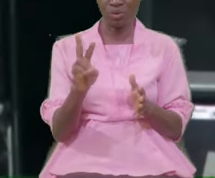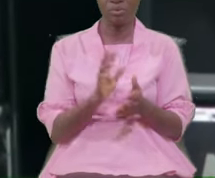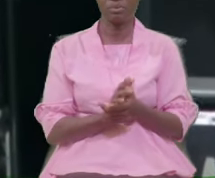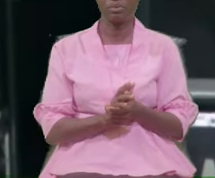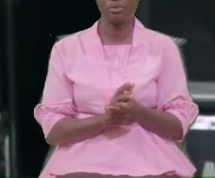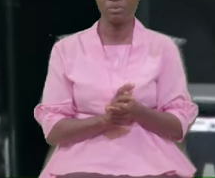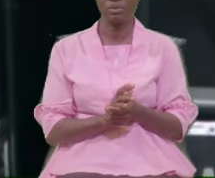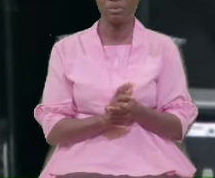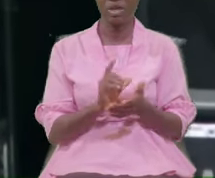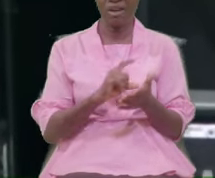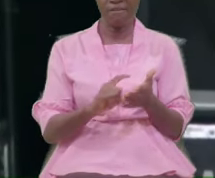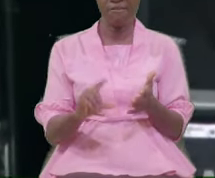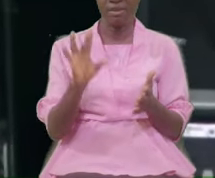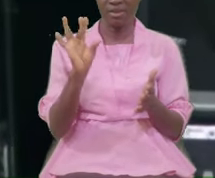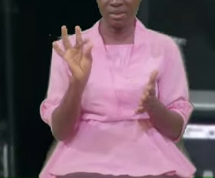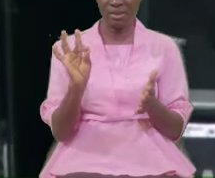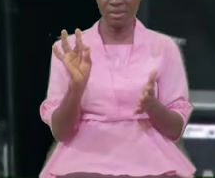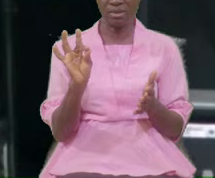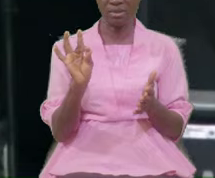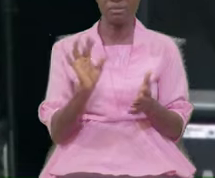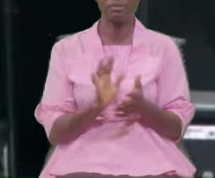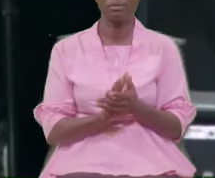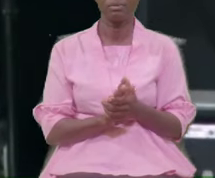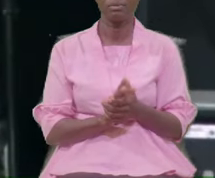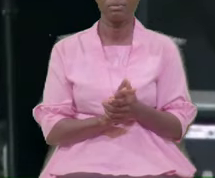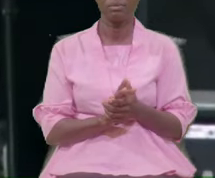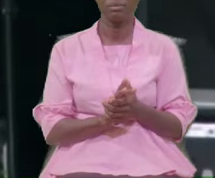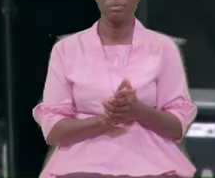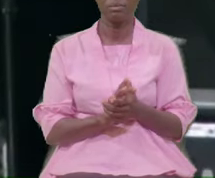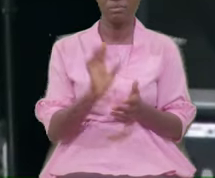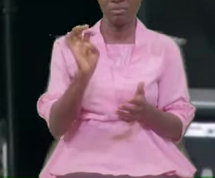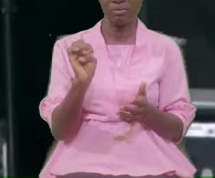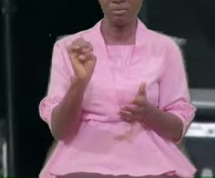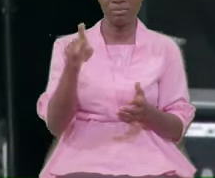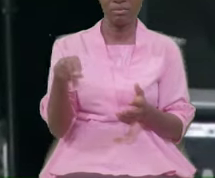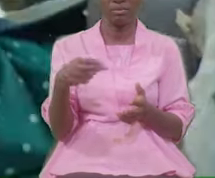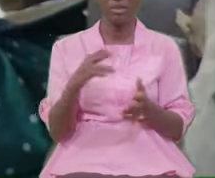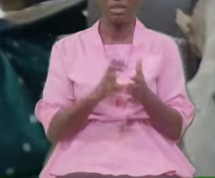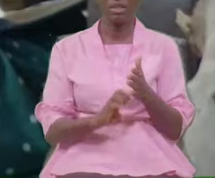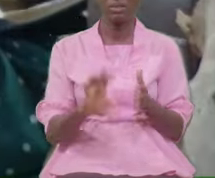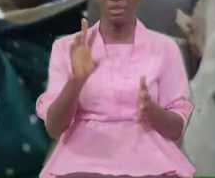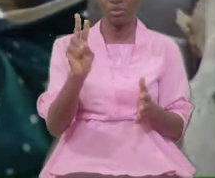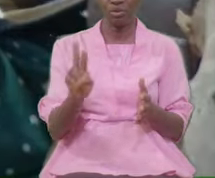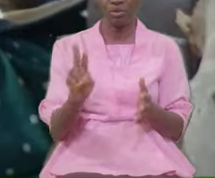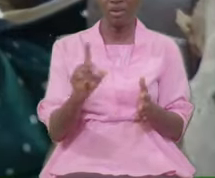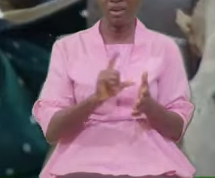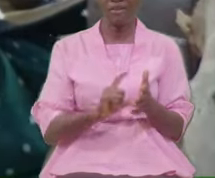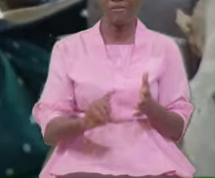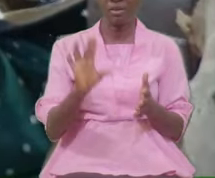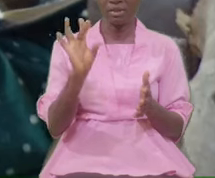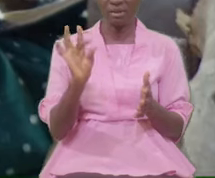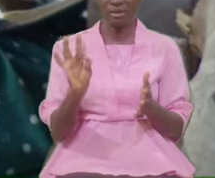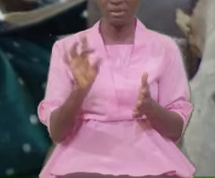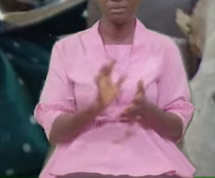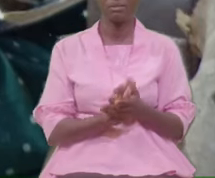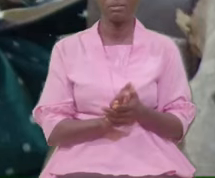verse 8 sa biko ephesians 2 verse 8 ees 2